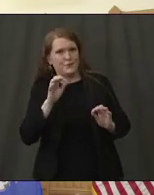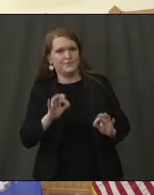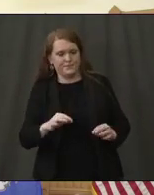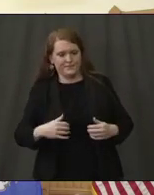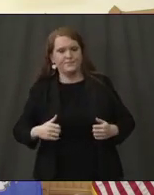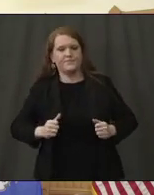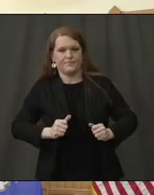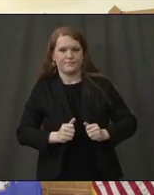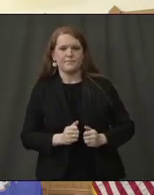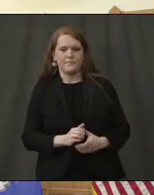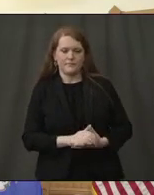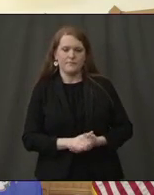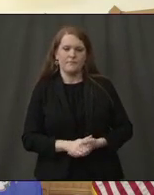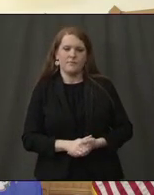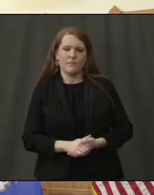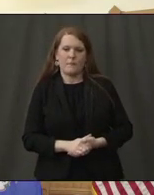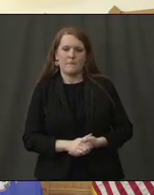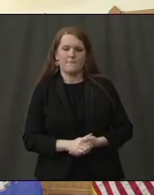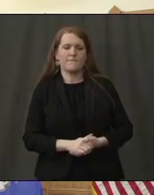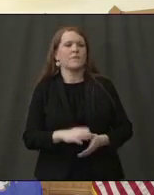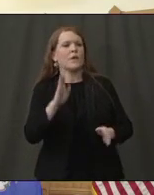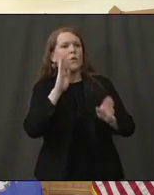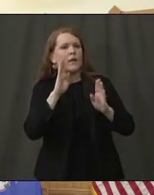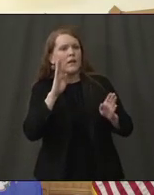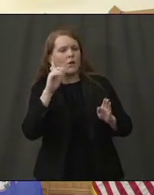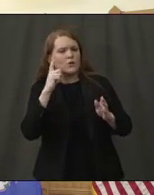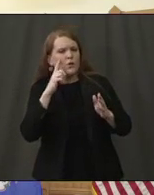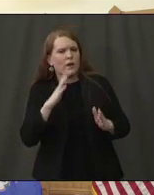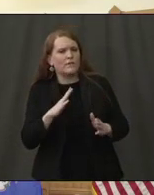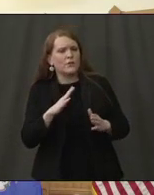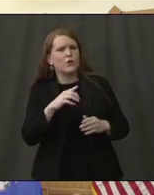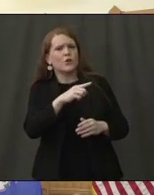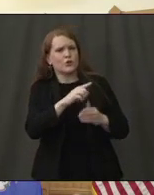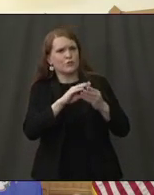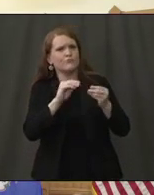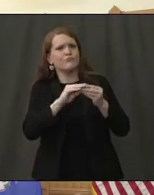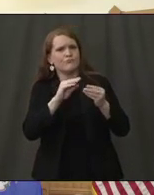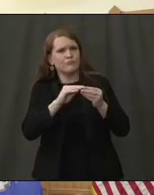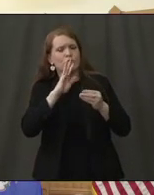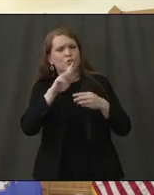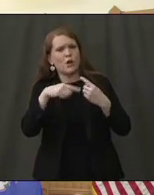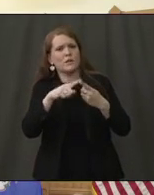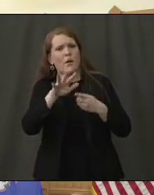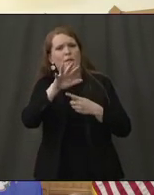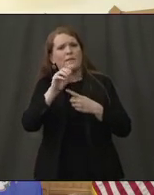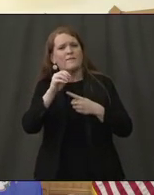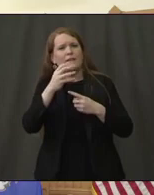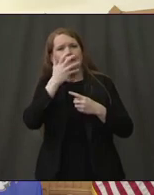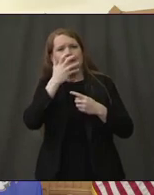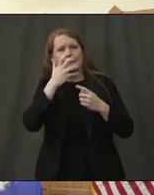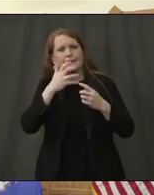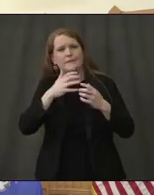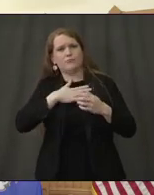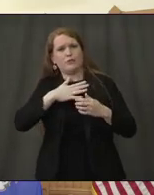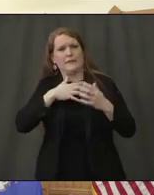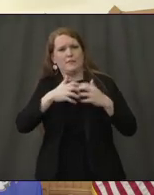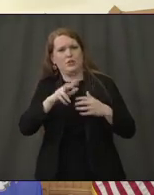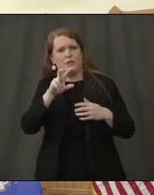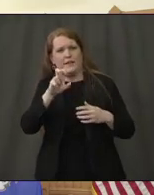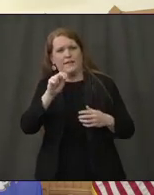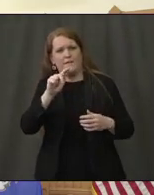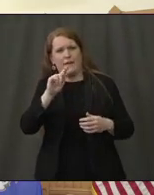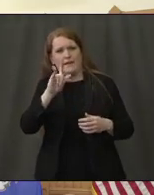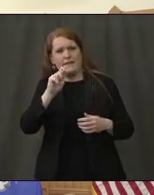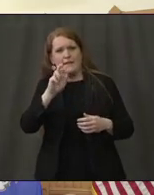Alex. Great. Hey, Governor, you've talked a lot about the 50 ventilators that you were expecting to receive. Have those